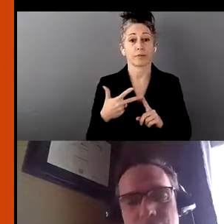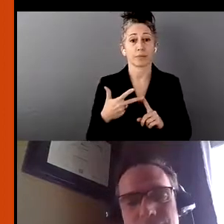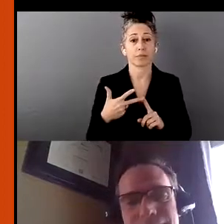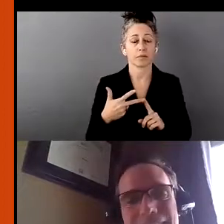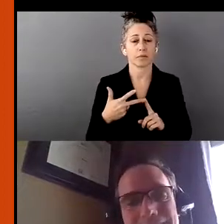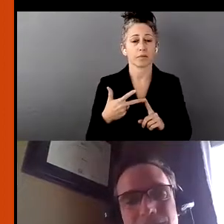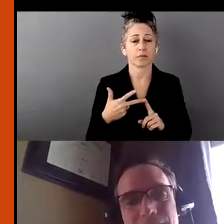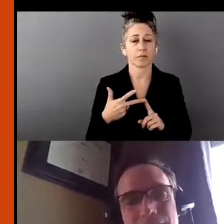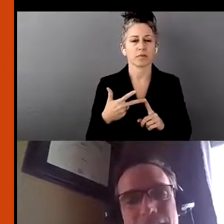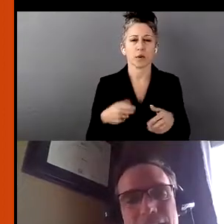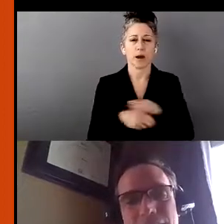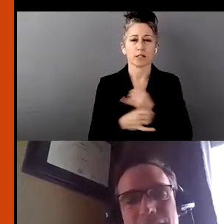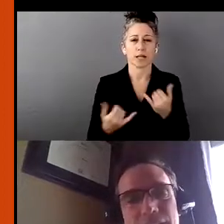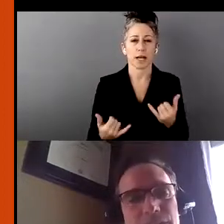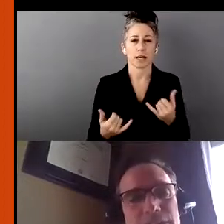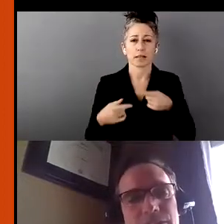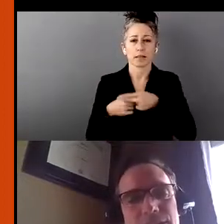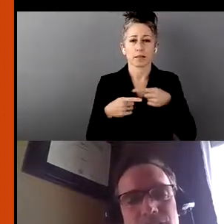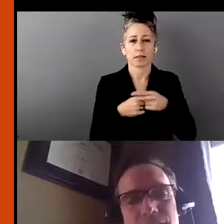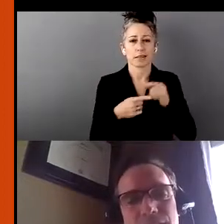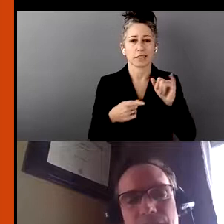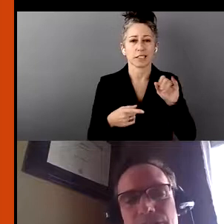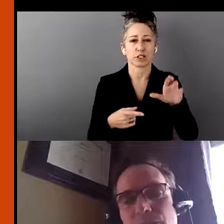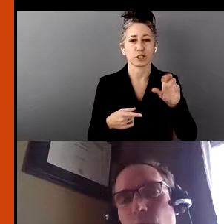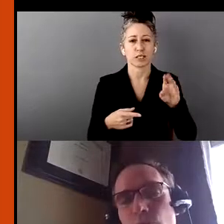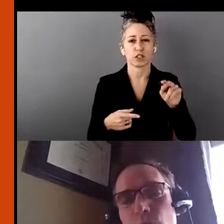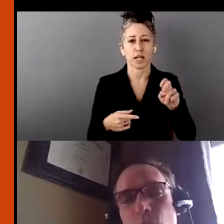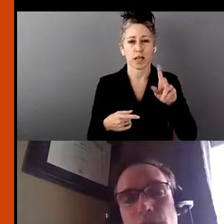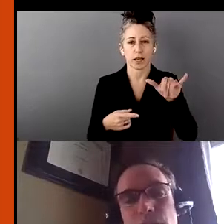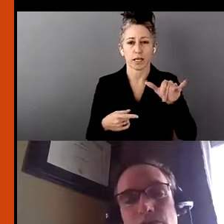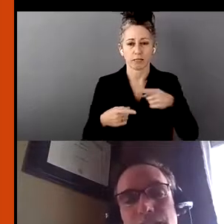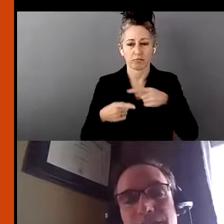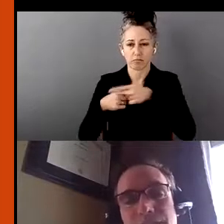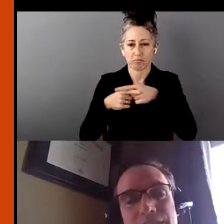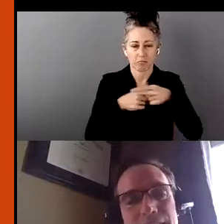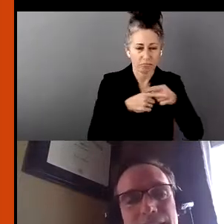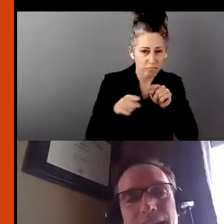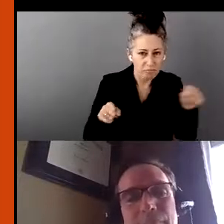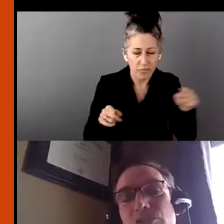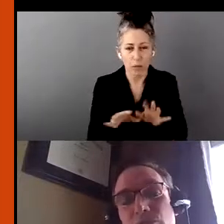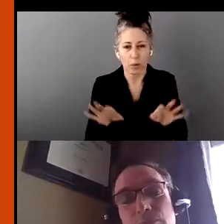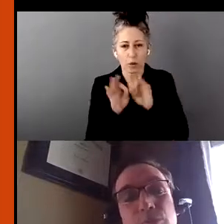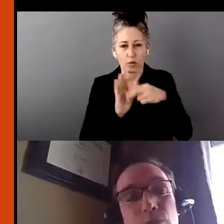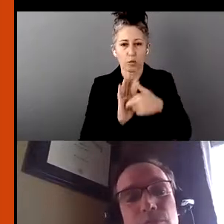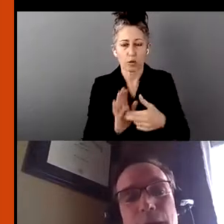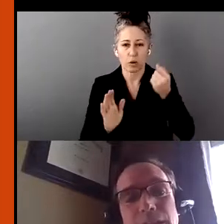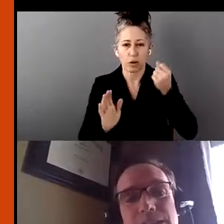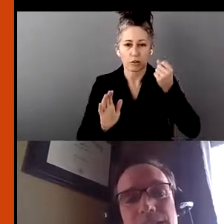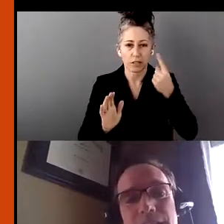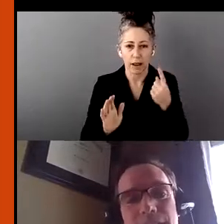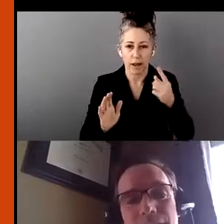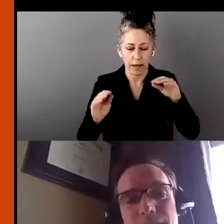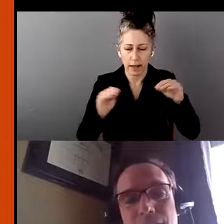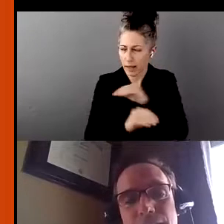was covered today, is intersectionality. Intersectionality plays an important role in understanding the dynamics to improve